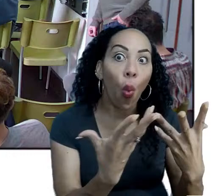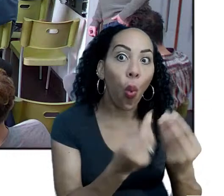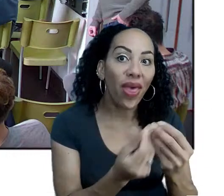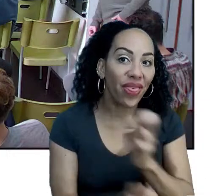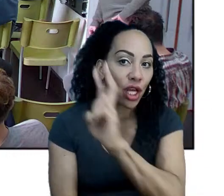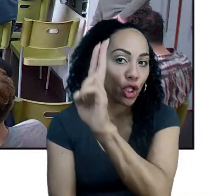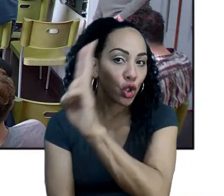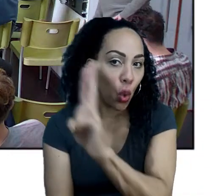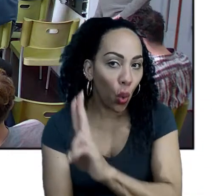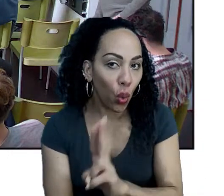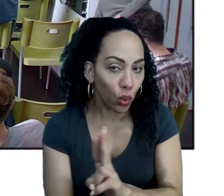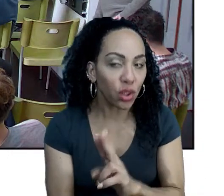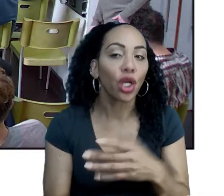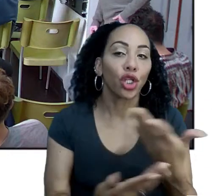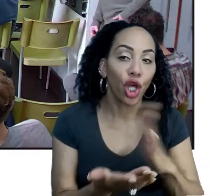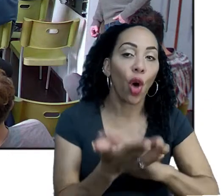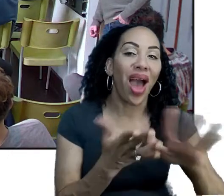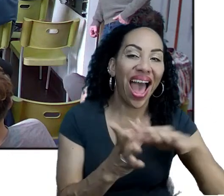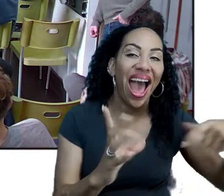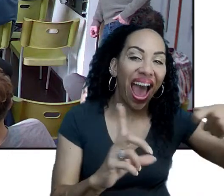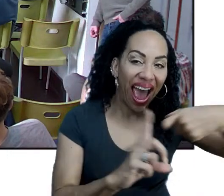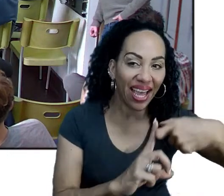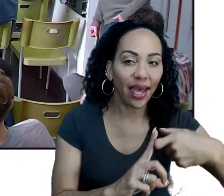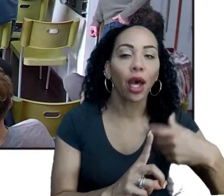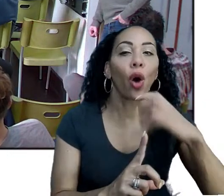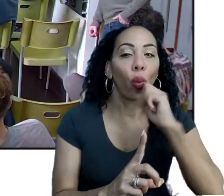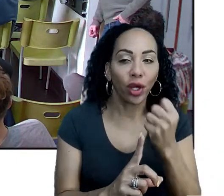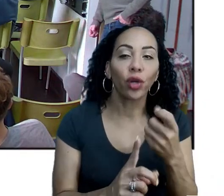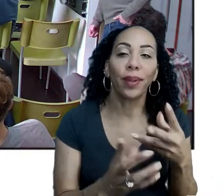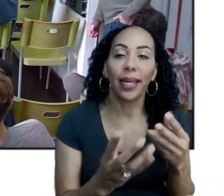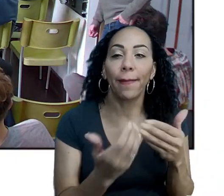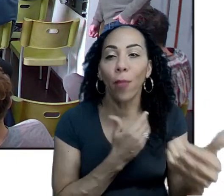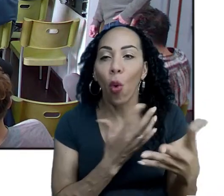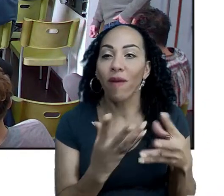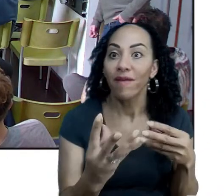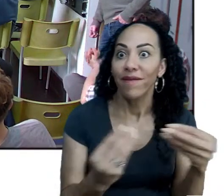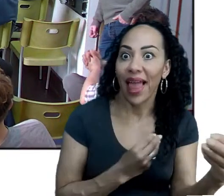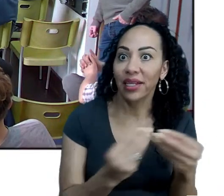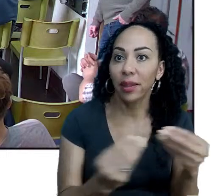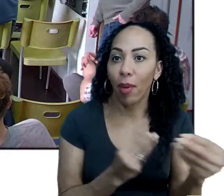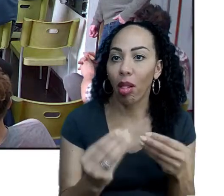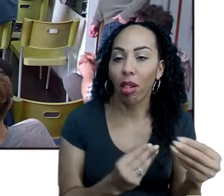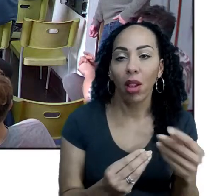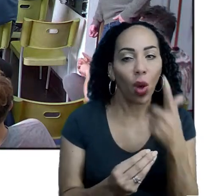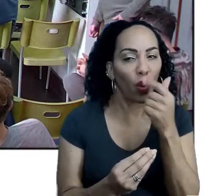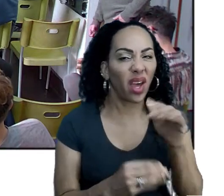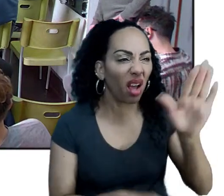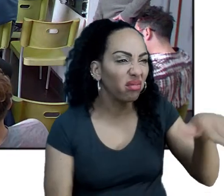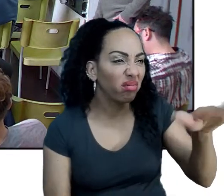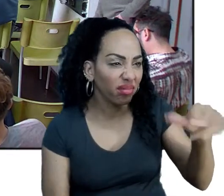easy with how we kind of navigated those cutoff points. Because first of all, we can just chat about it and say, this is possible, this isn't